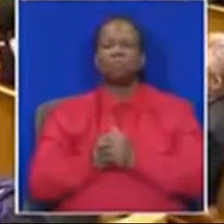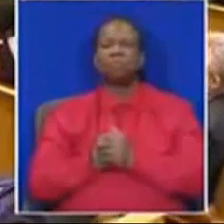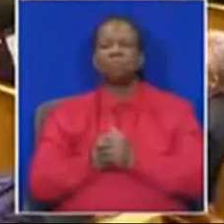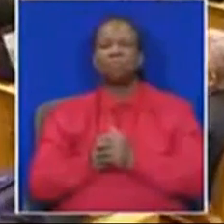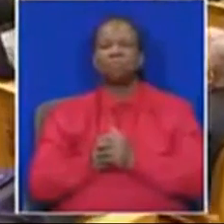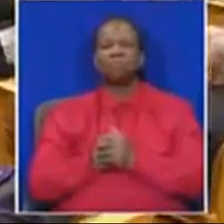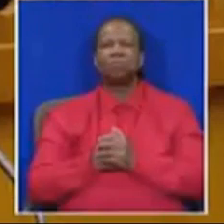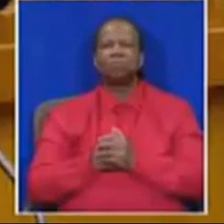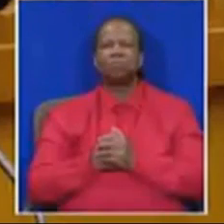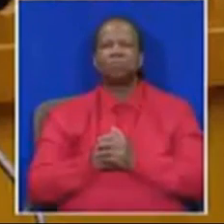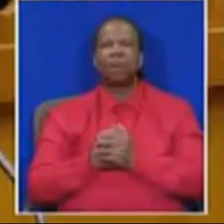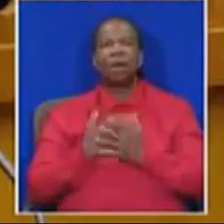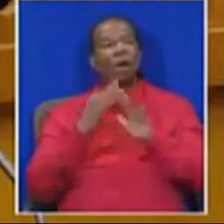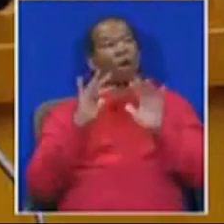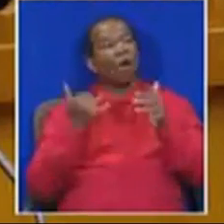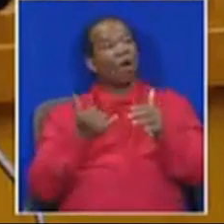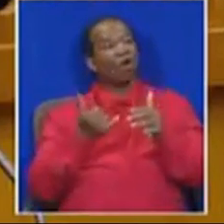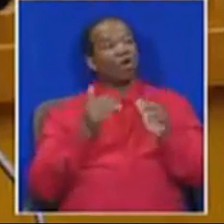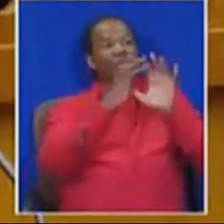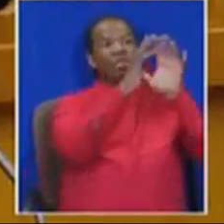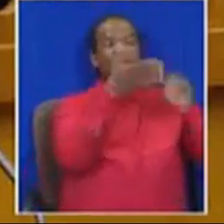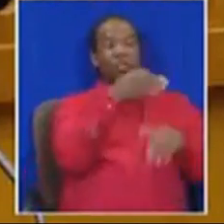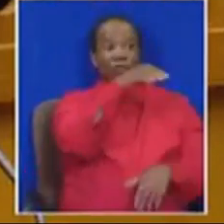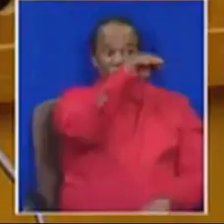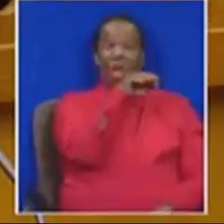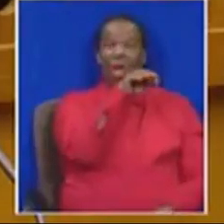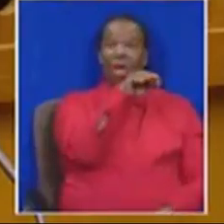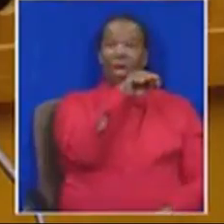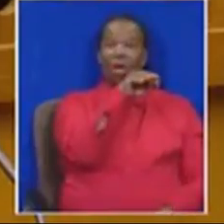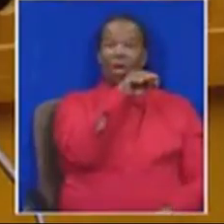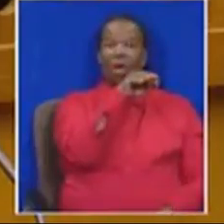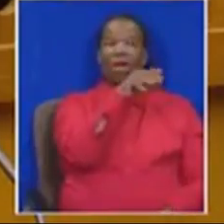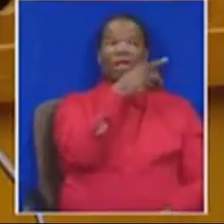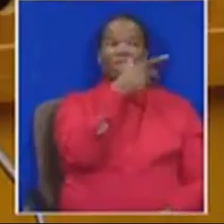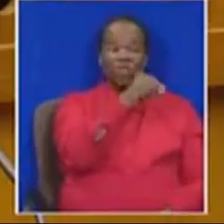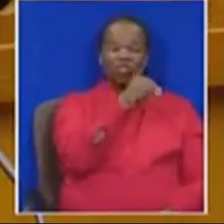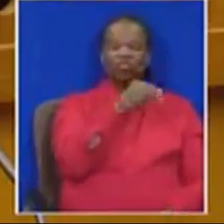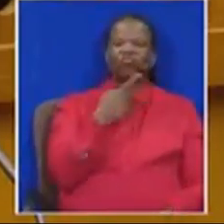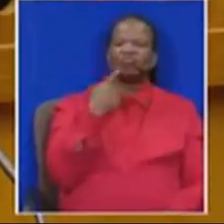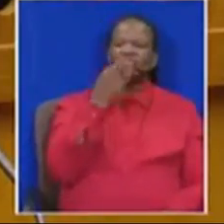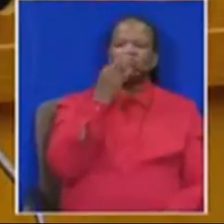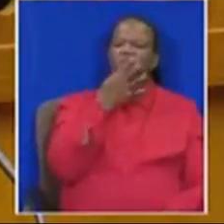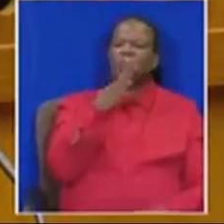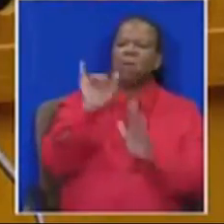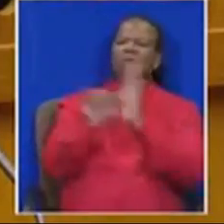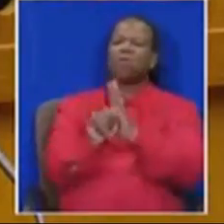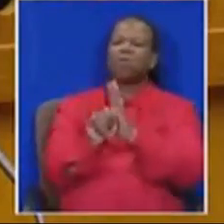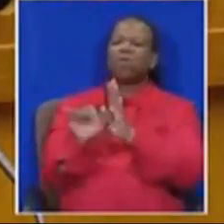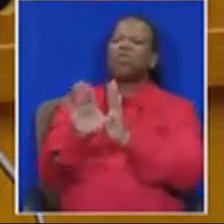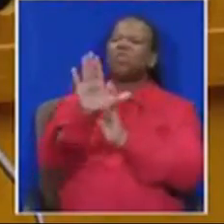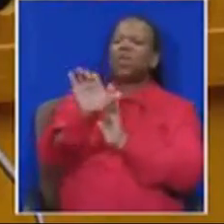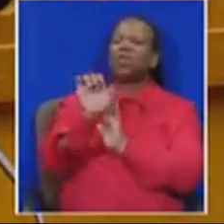There are some international banks who have identified South Africa as one of the